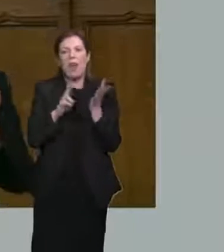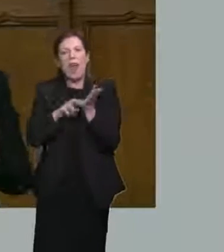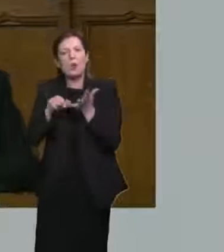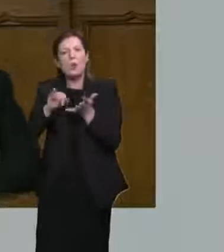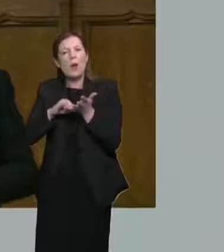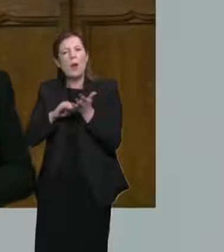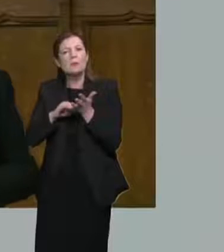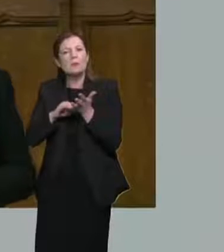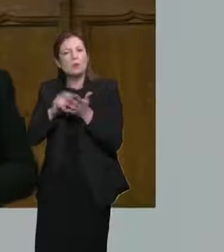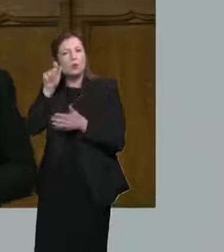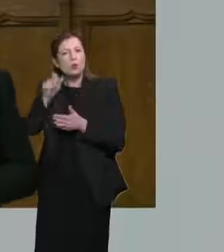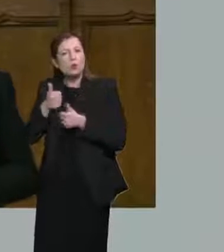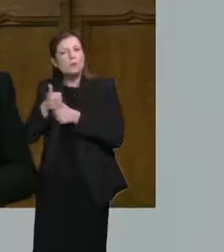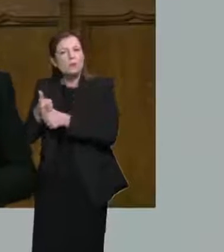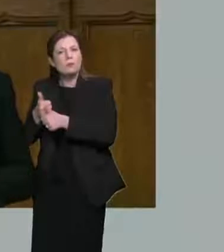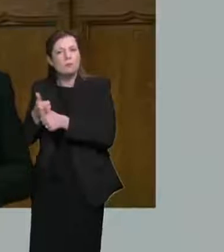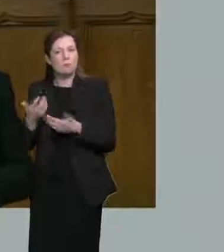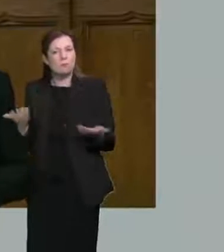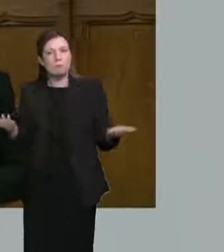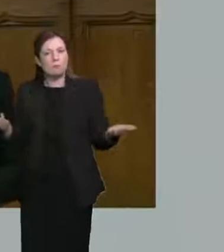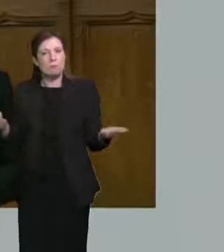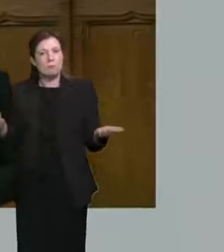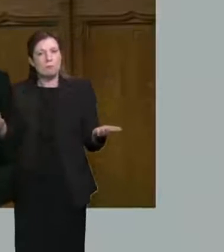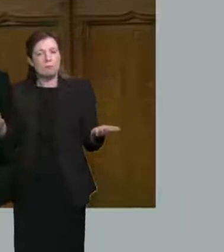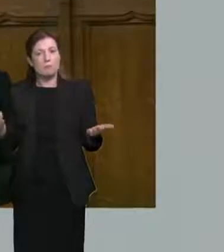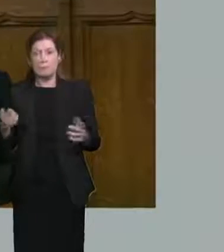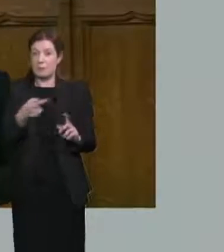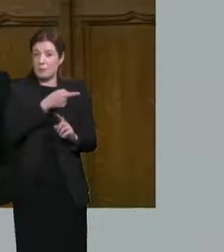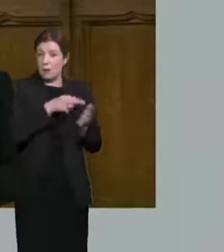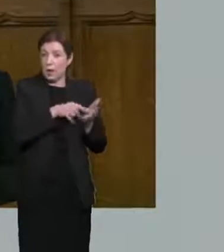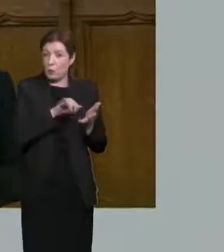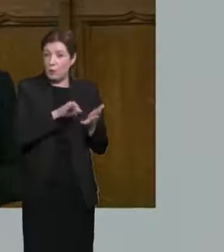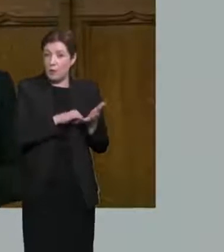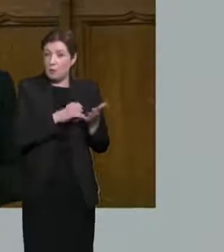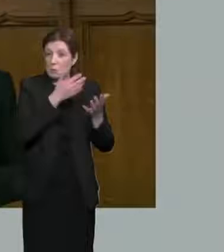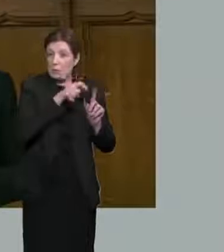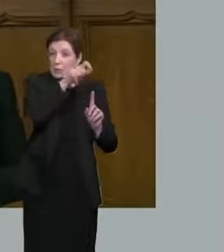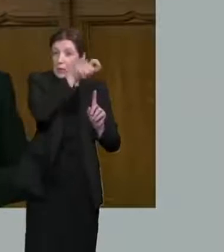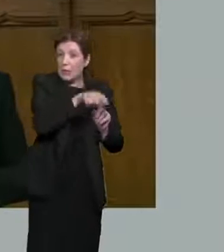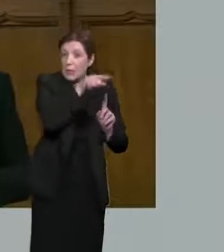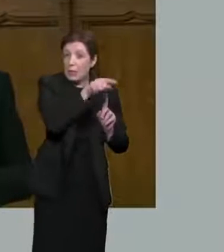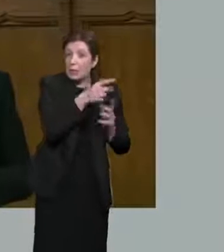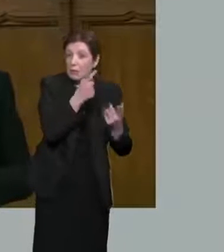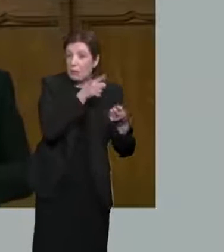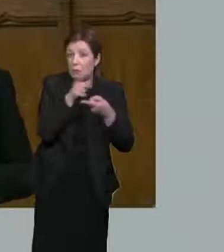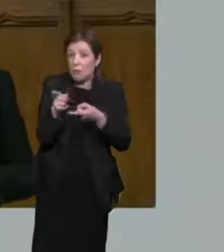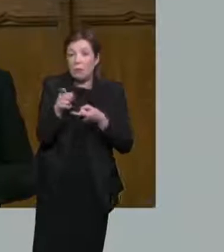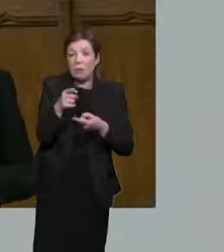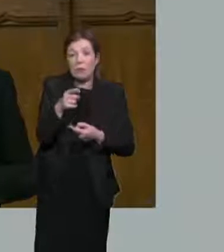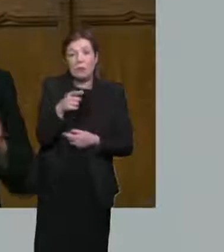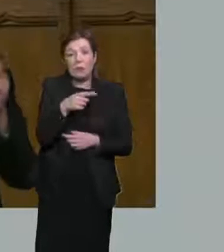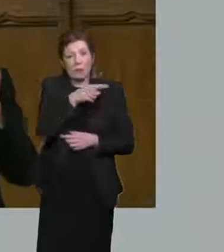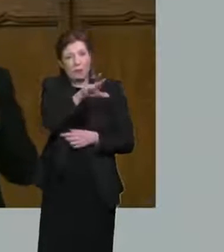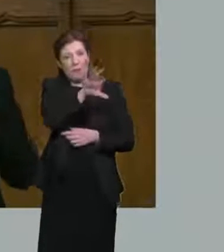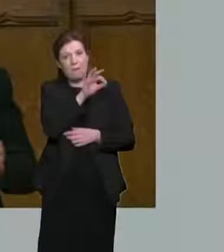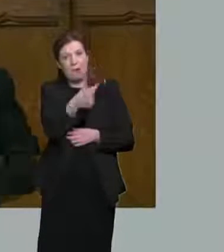but instead of helping those students, the NUS has been inviting somebody who is engaged in anti-Semitic conspiracy theories, a rapper, to a